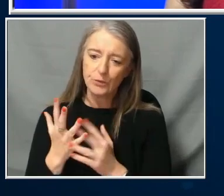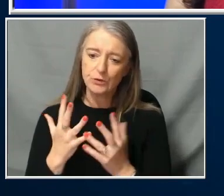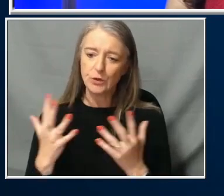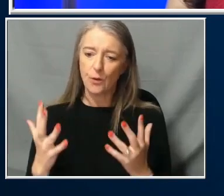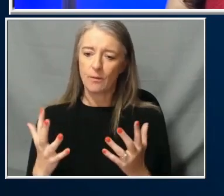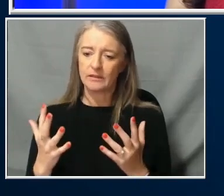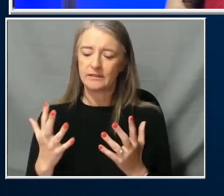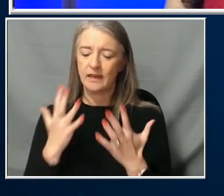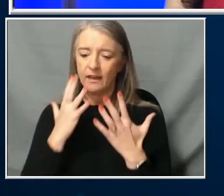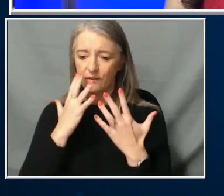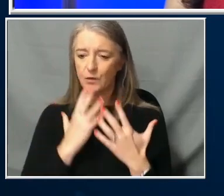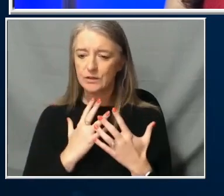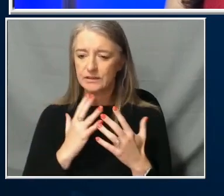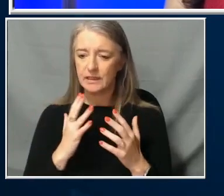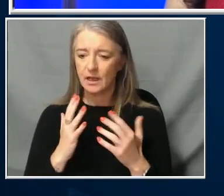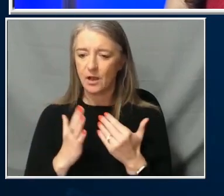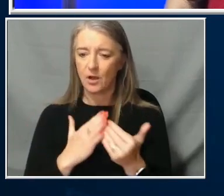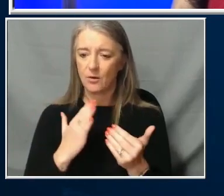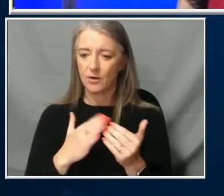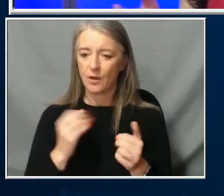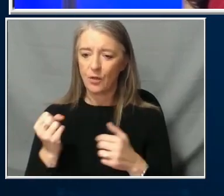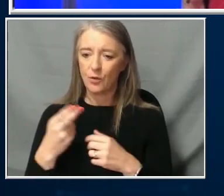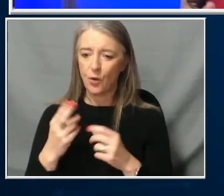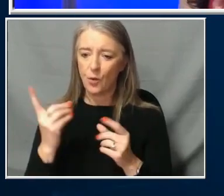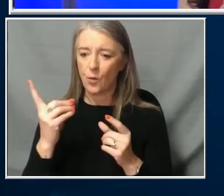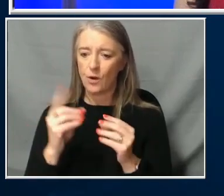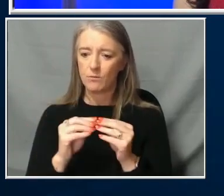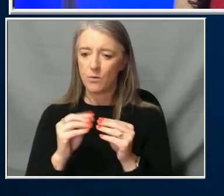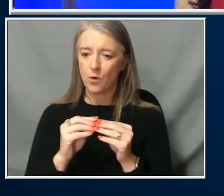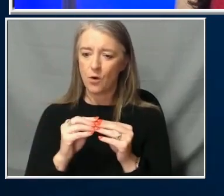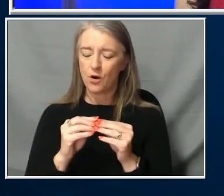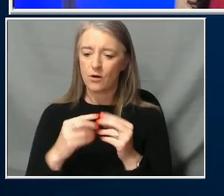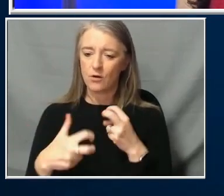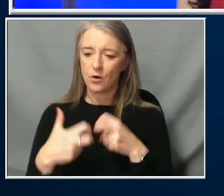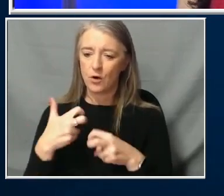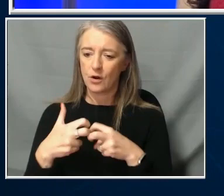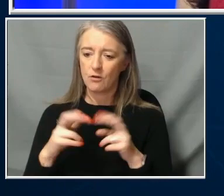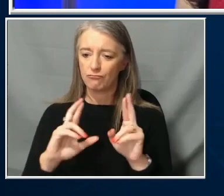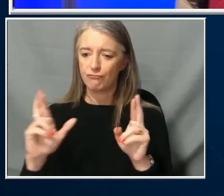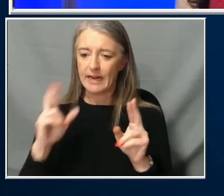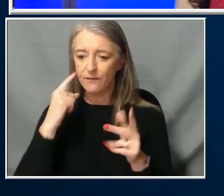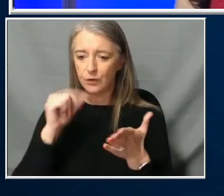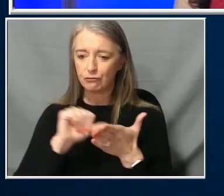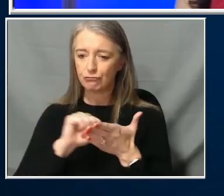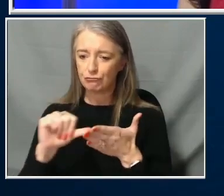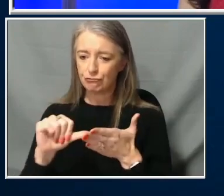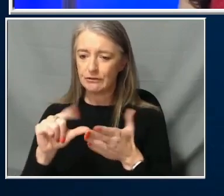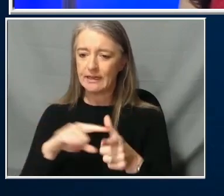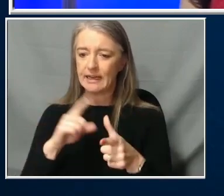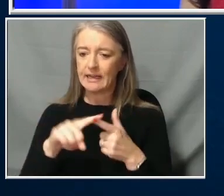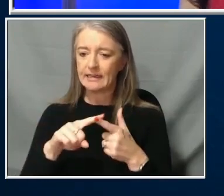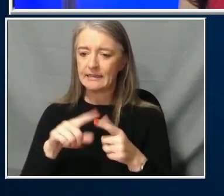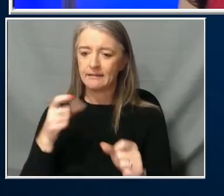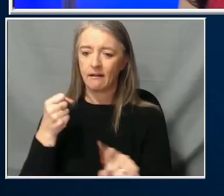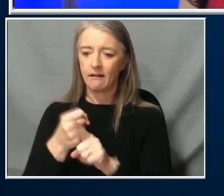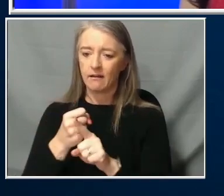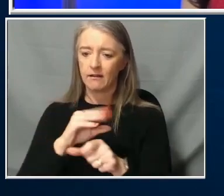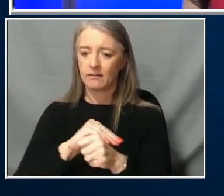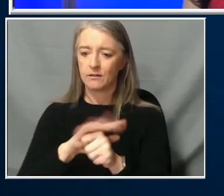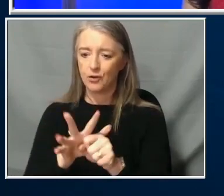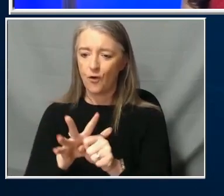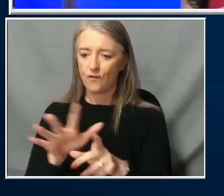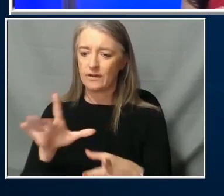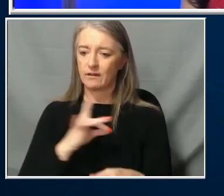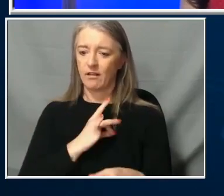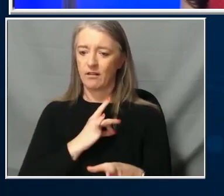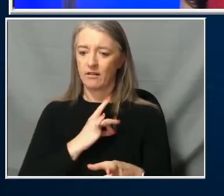unfortunately, you were about to be thrown one more hurdle because you were just almost ready for surgery, and then you catch COVID, which must have been